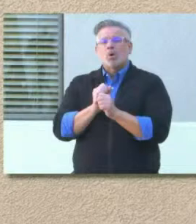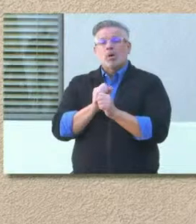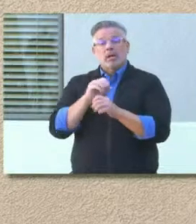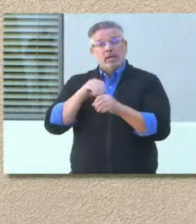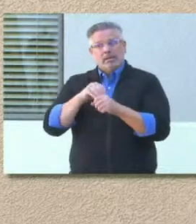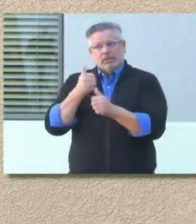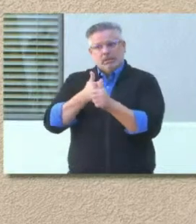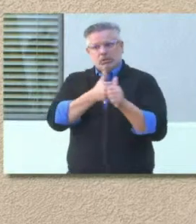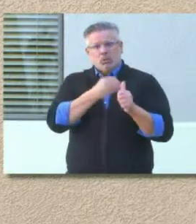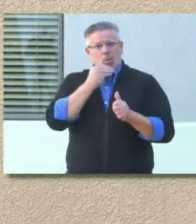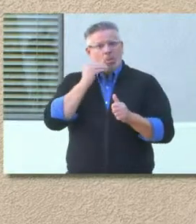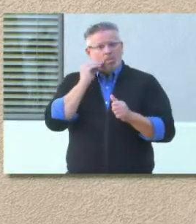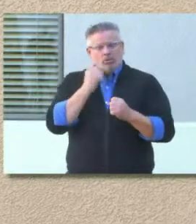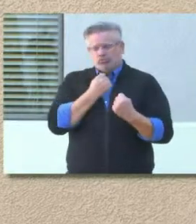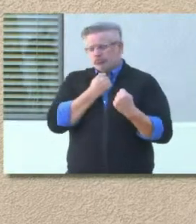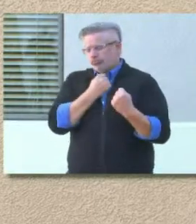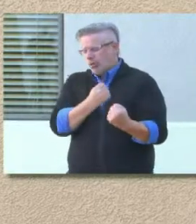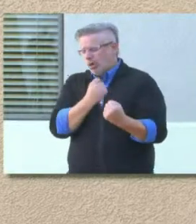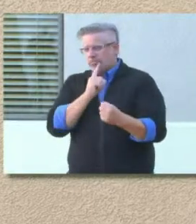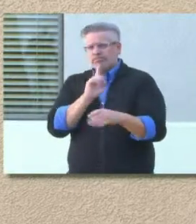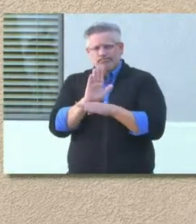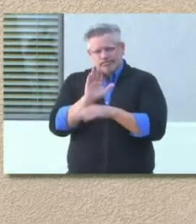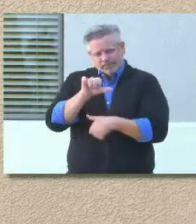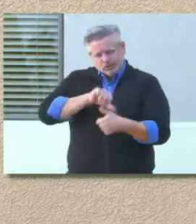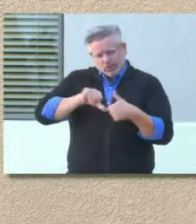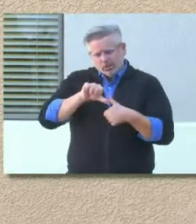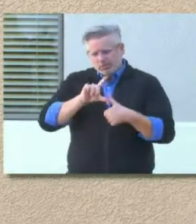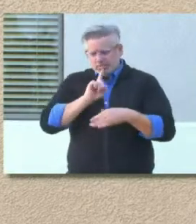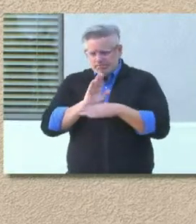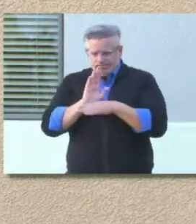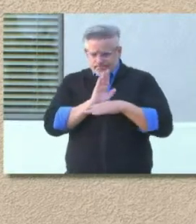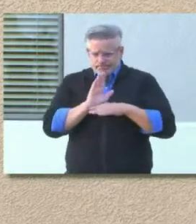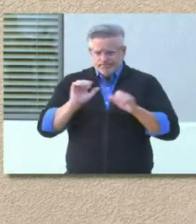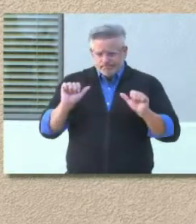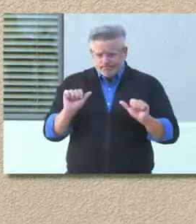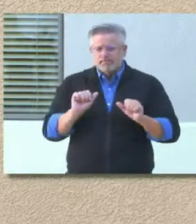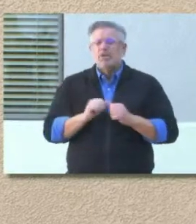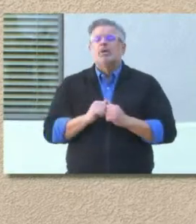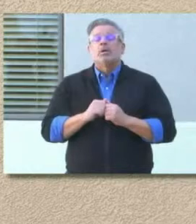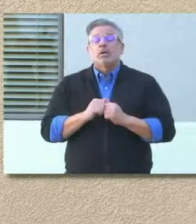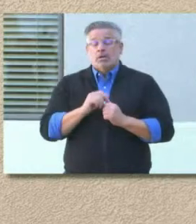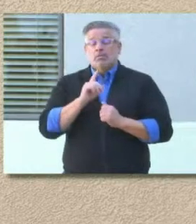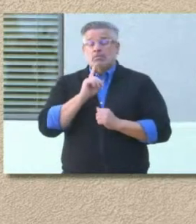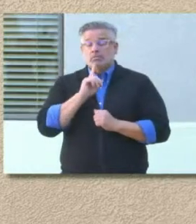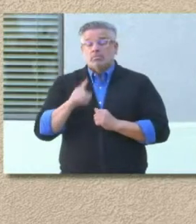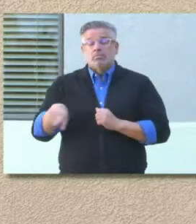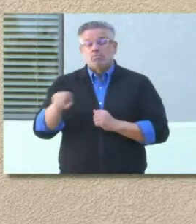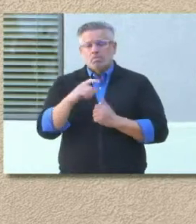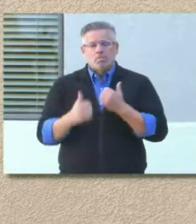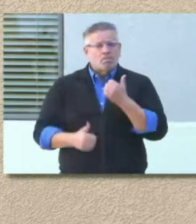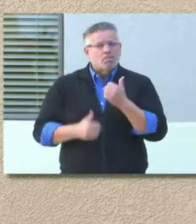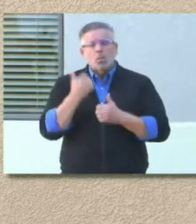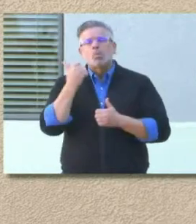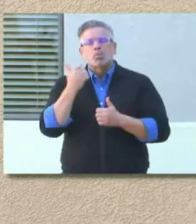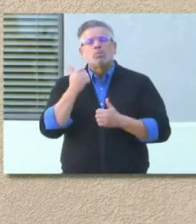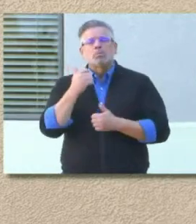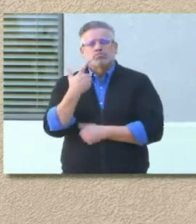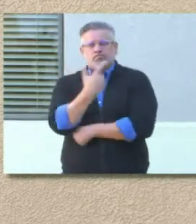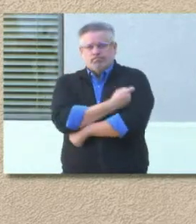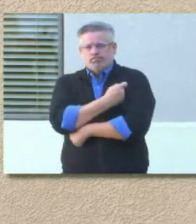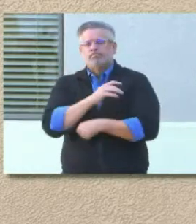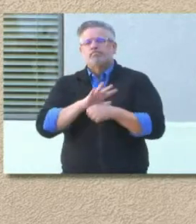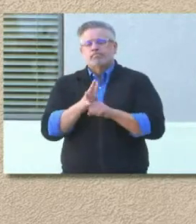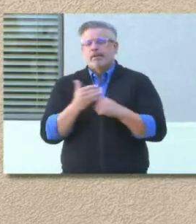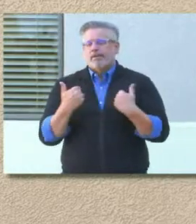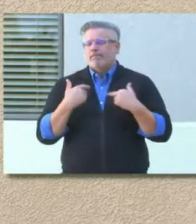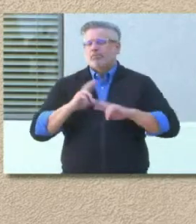homes in their strong commitment to each other and to the fact that to an extraordinary degree they are vaccinated. Across all